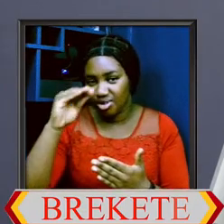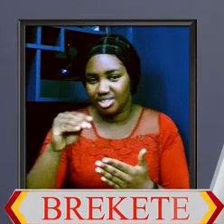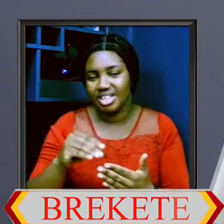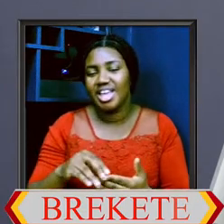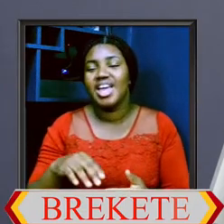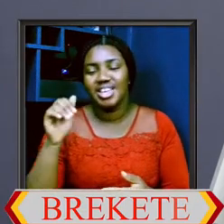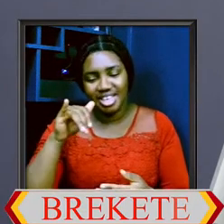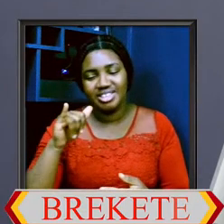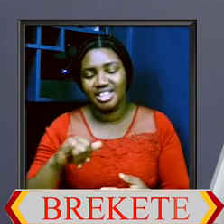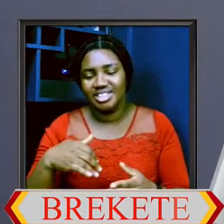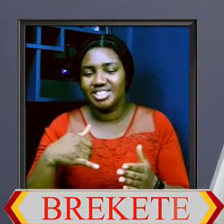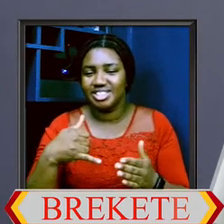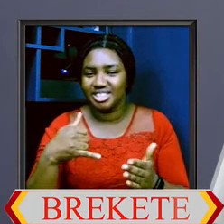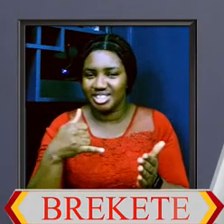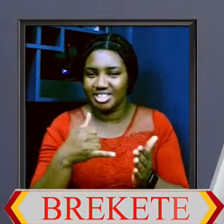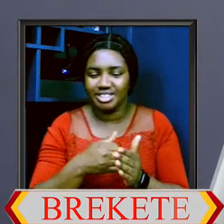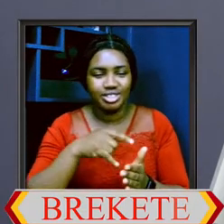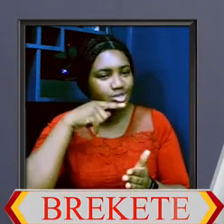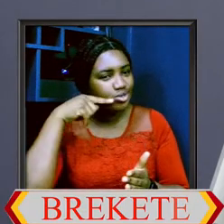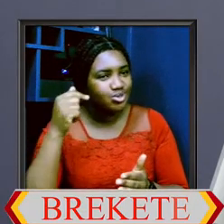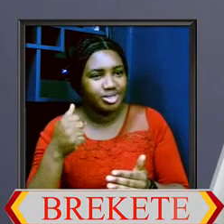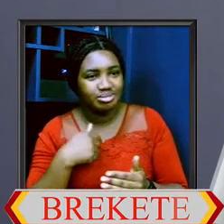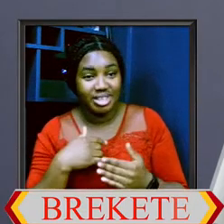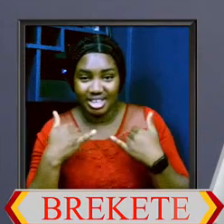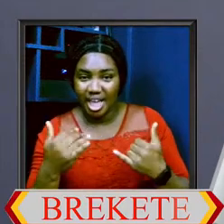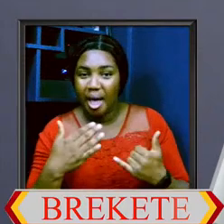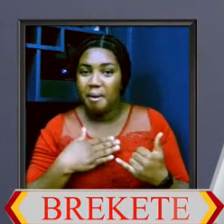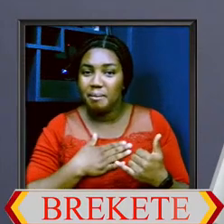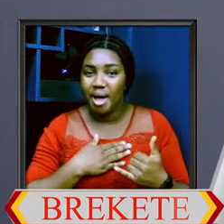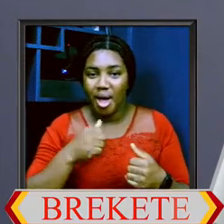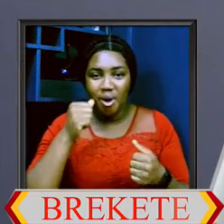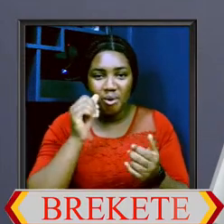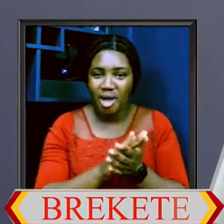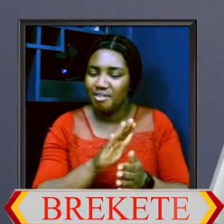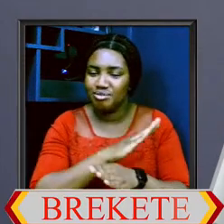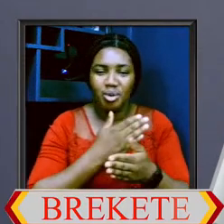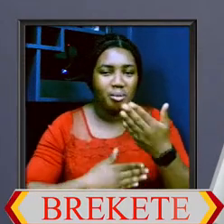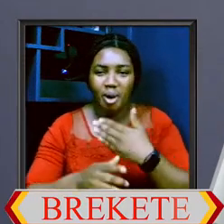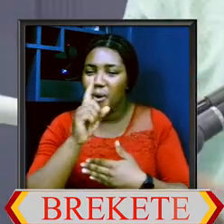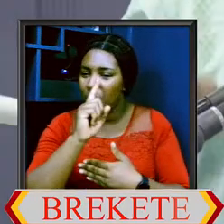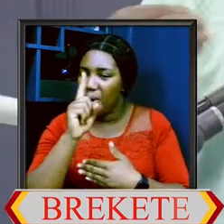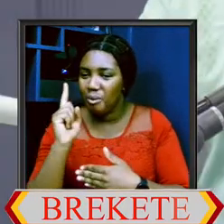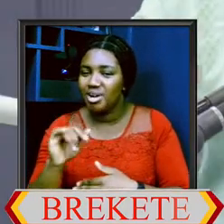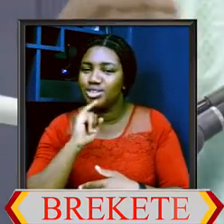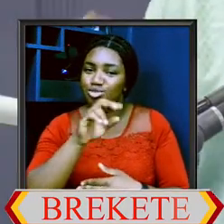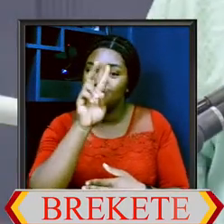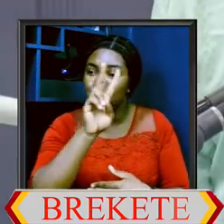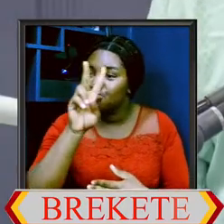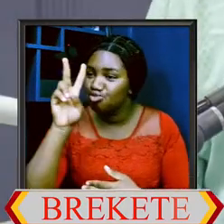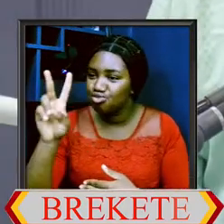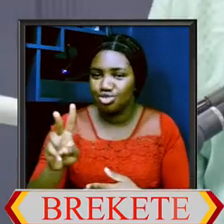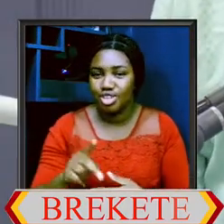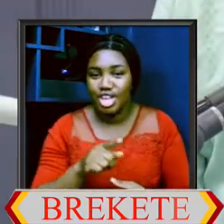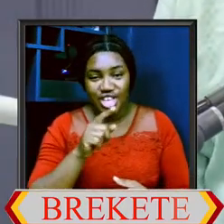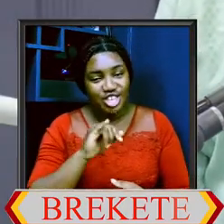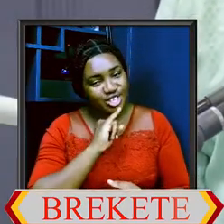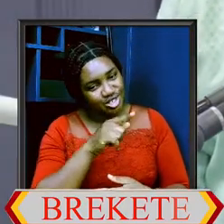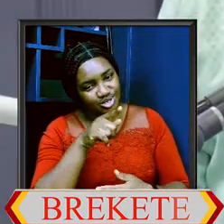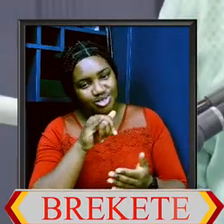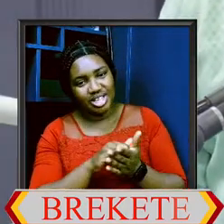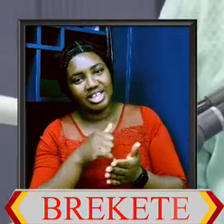oh me wife come you I pr for you